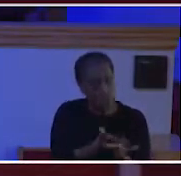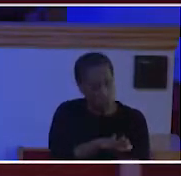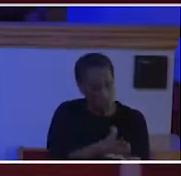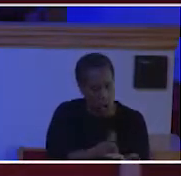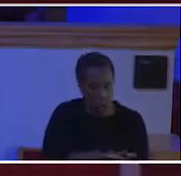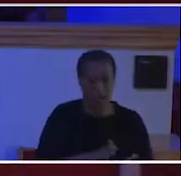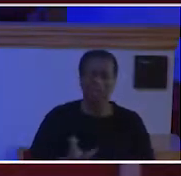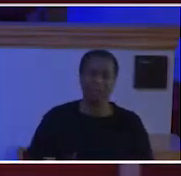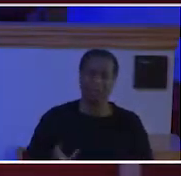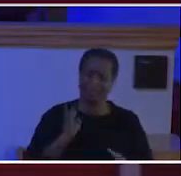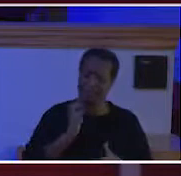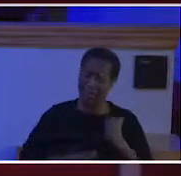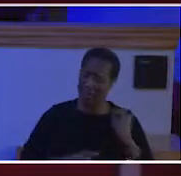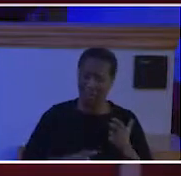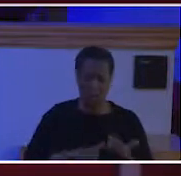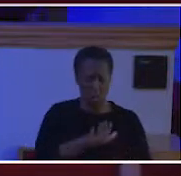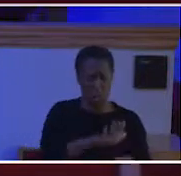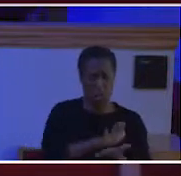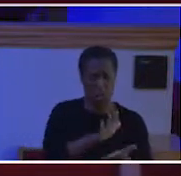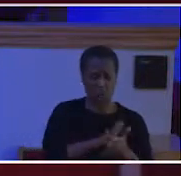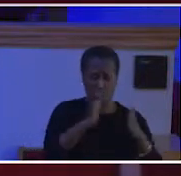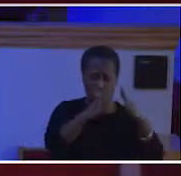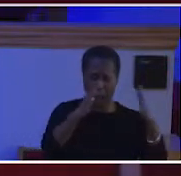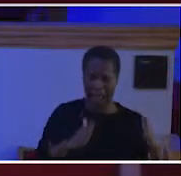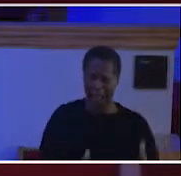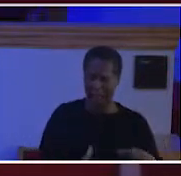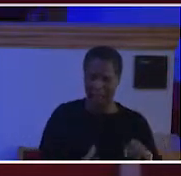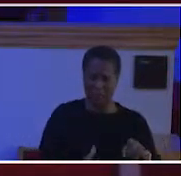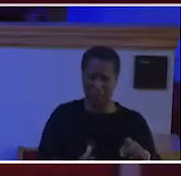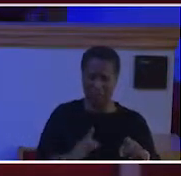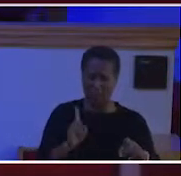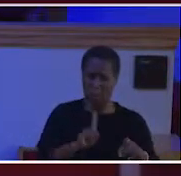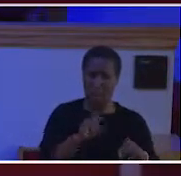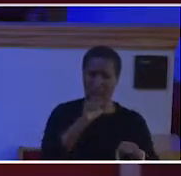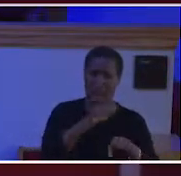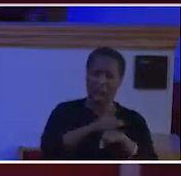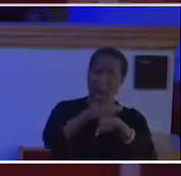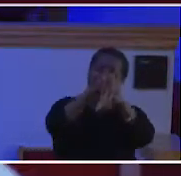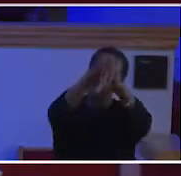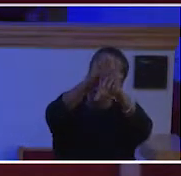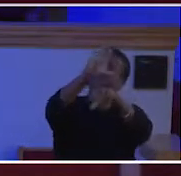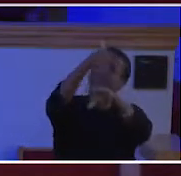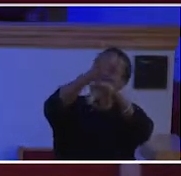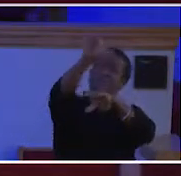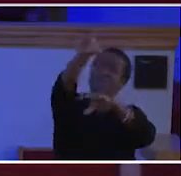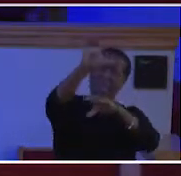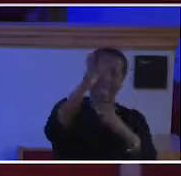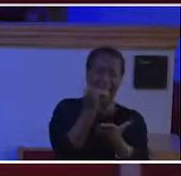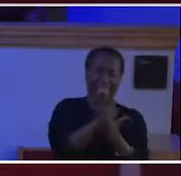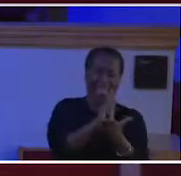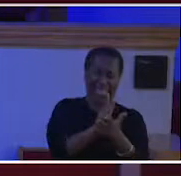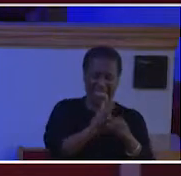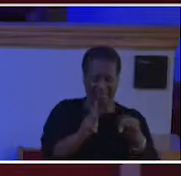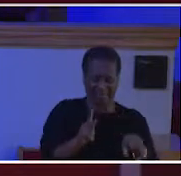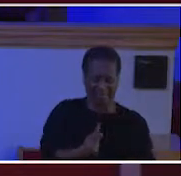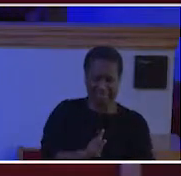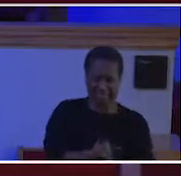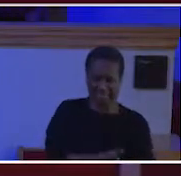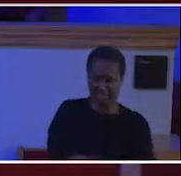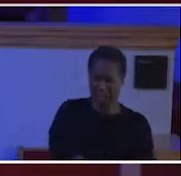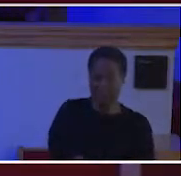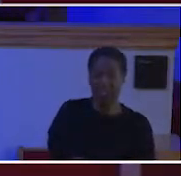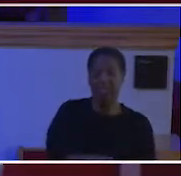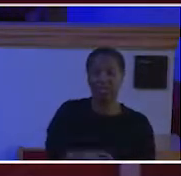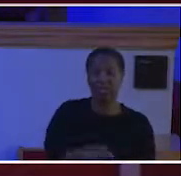the difficulty was the schoolhouse was on the top of the mountain and the kitchen was on the bottom of the mountain.